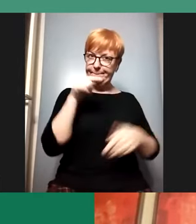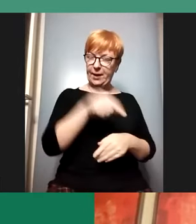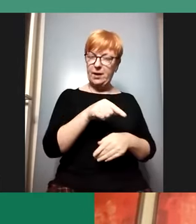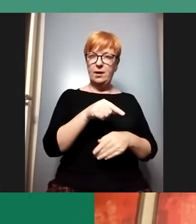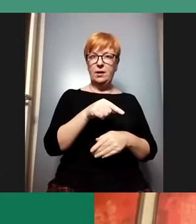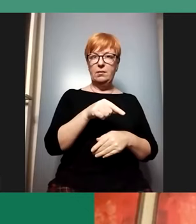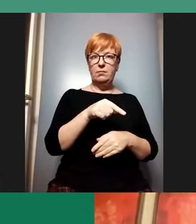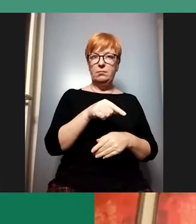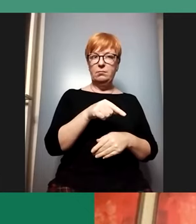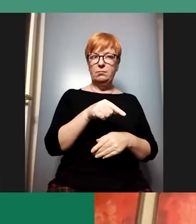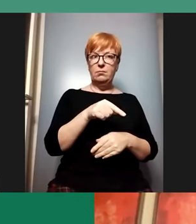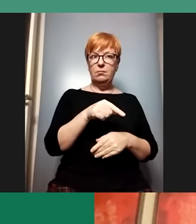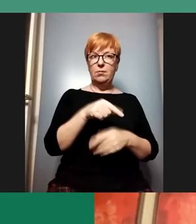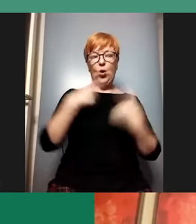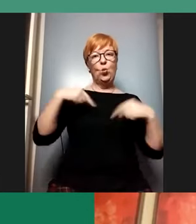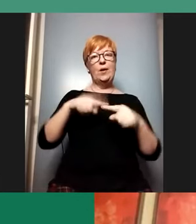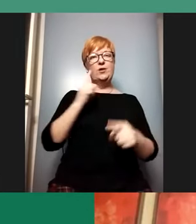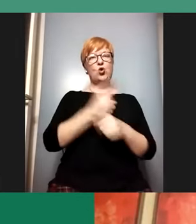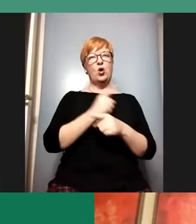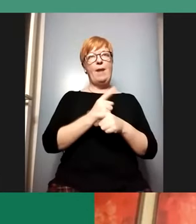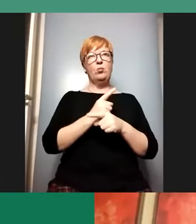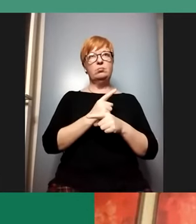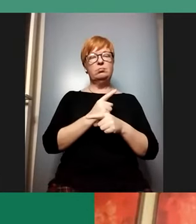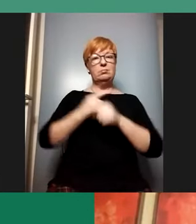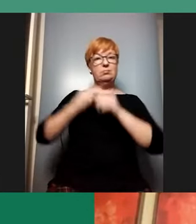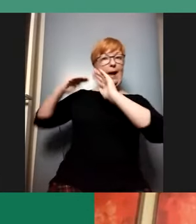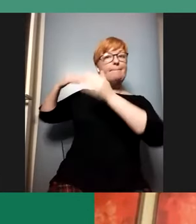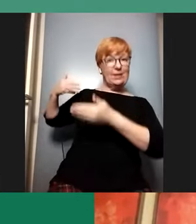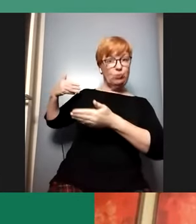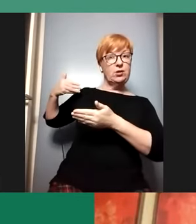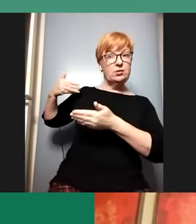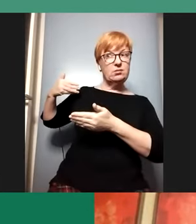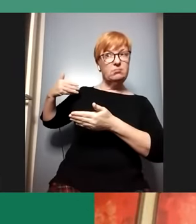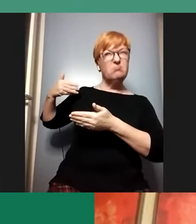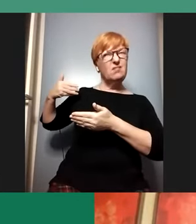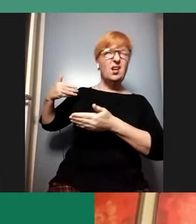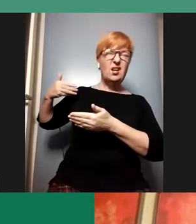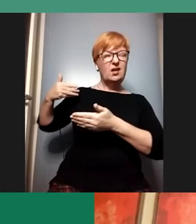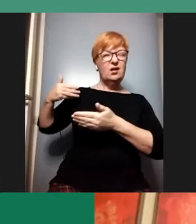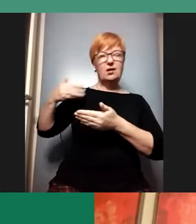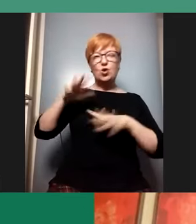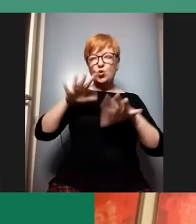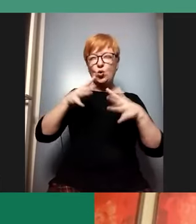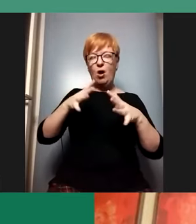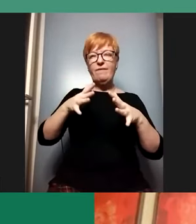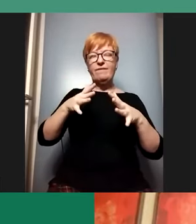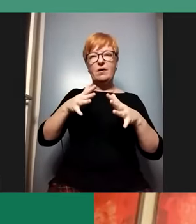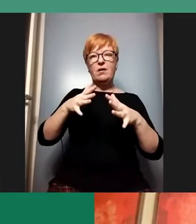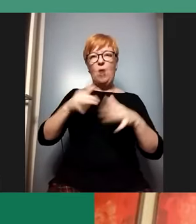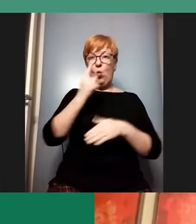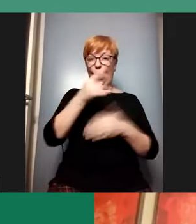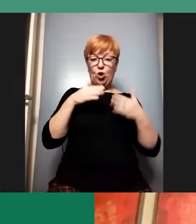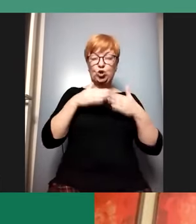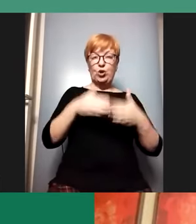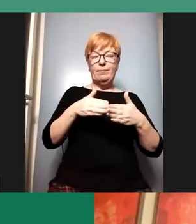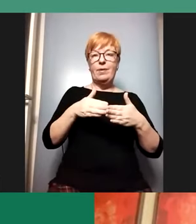talk about it as a period in historical time, which, you know, it kind of is. It's come to represent that period of time